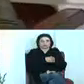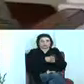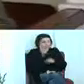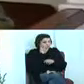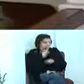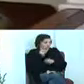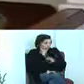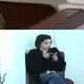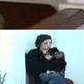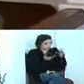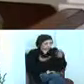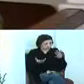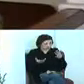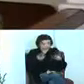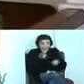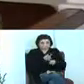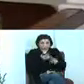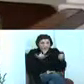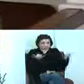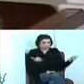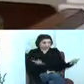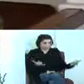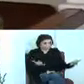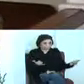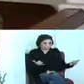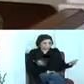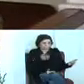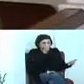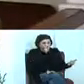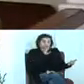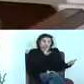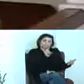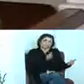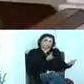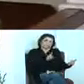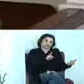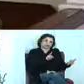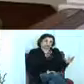now? God is preparing you for something better.